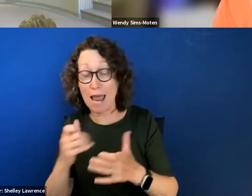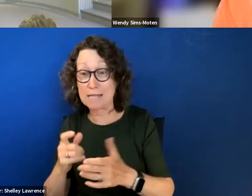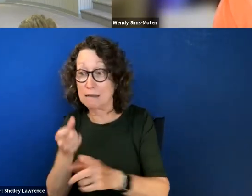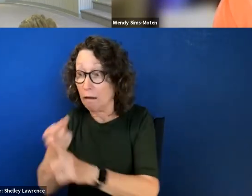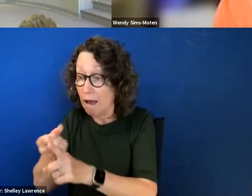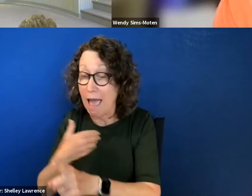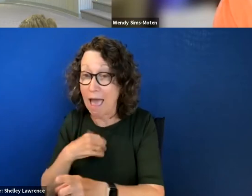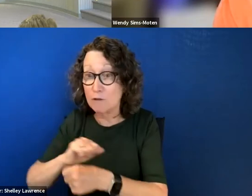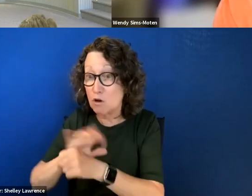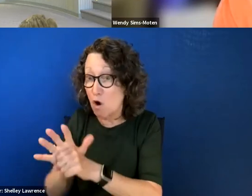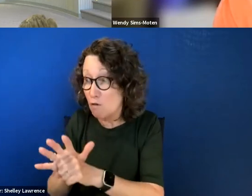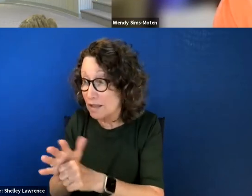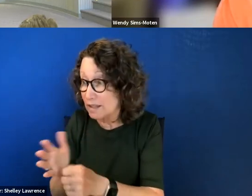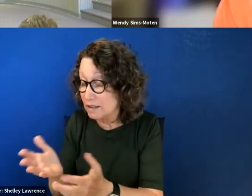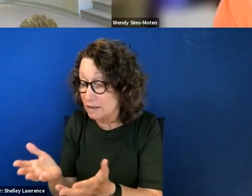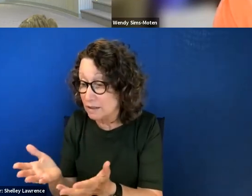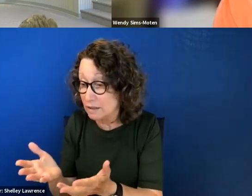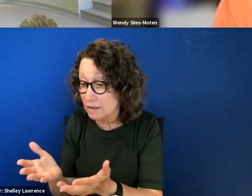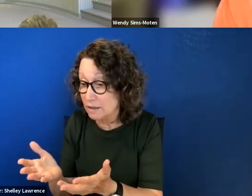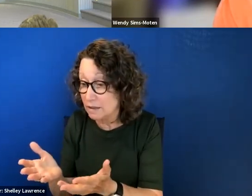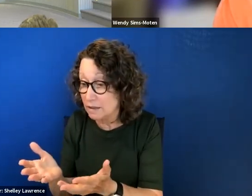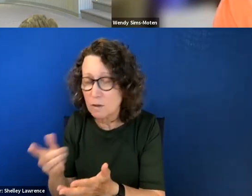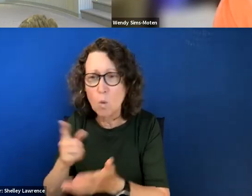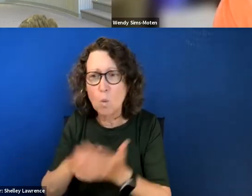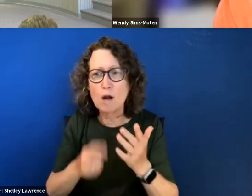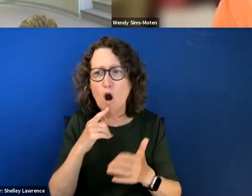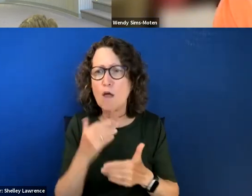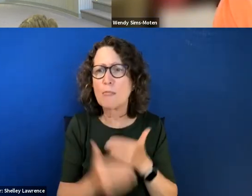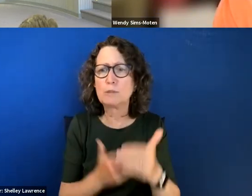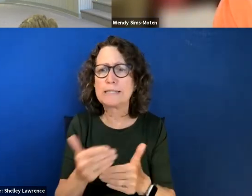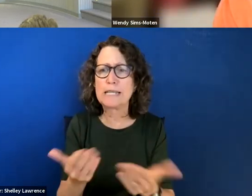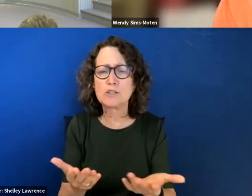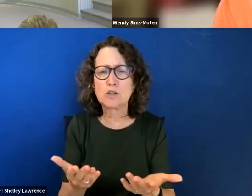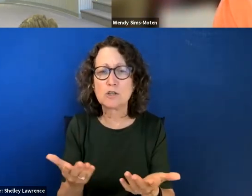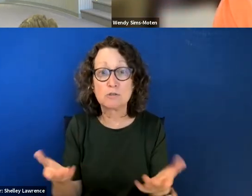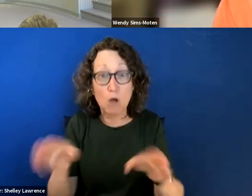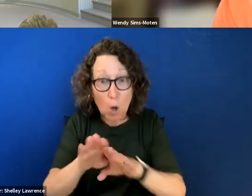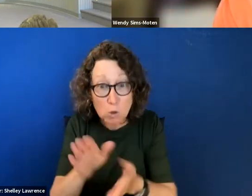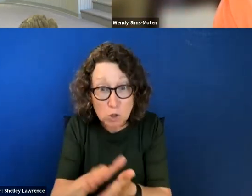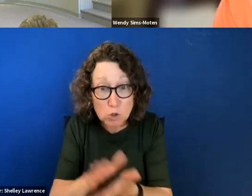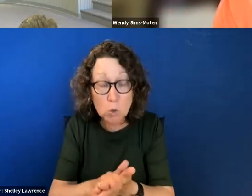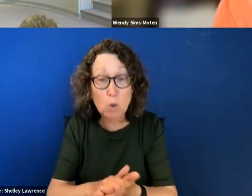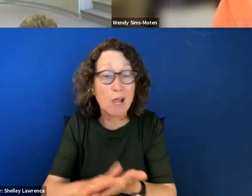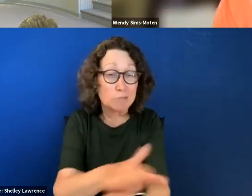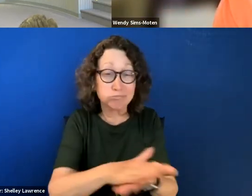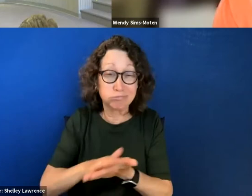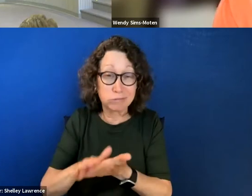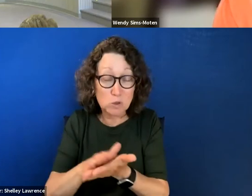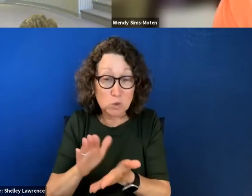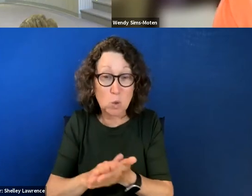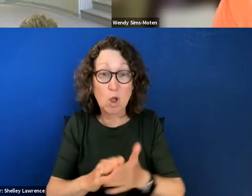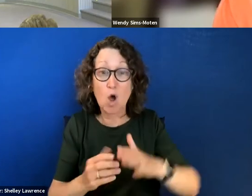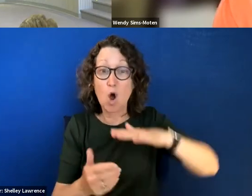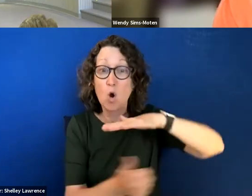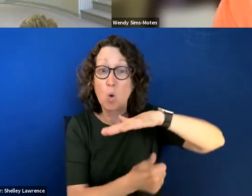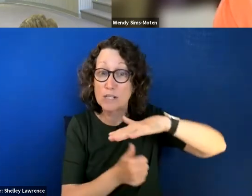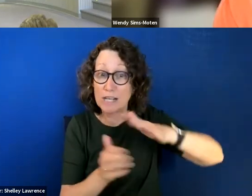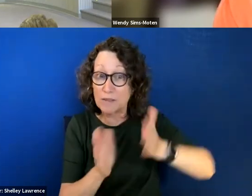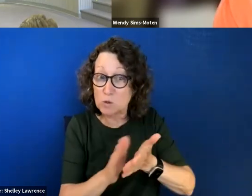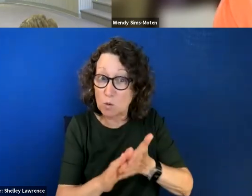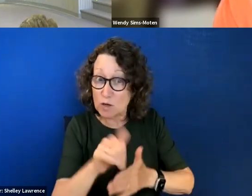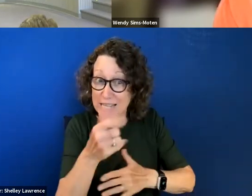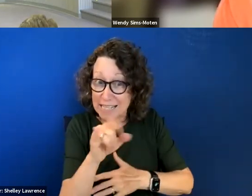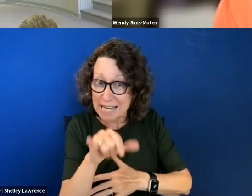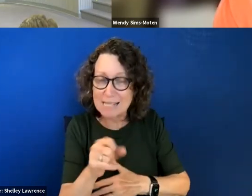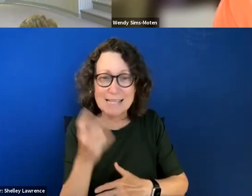with the COVID virus, what are the procedures? Shut down the school, disinfect the school, quarantine the school for 10 days? I